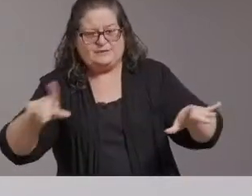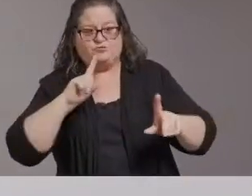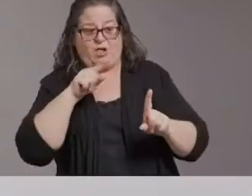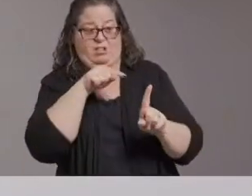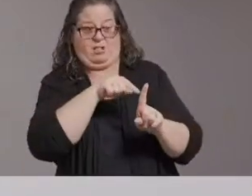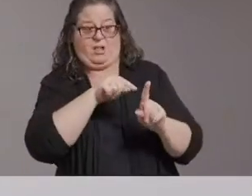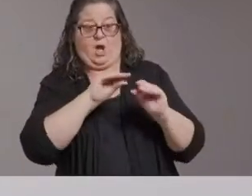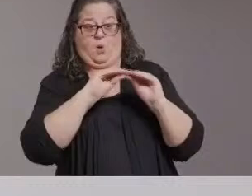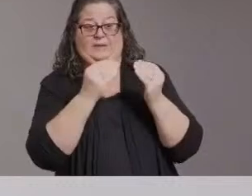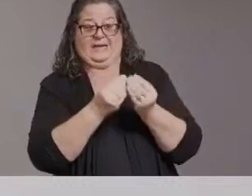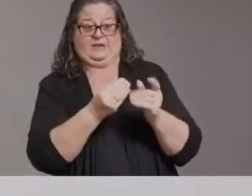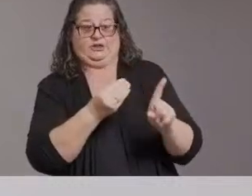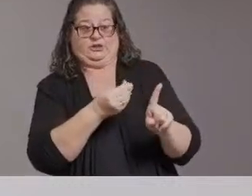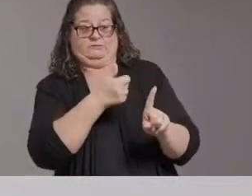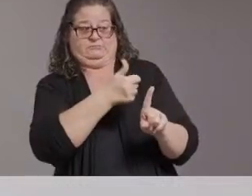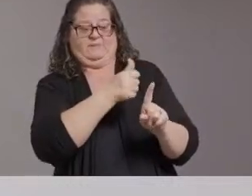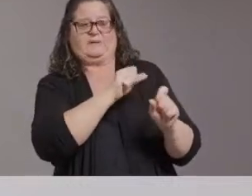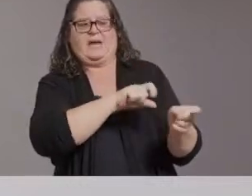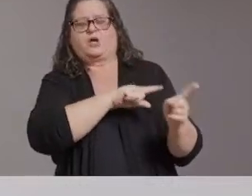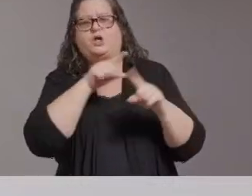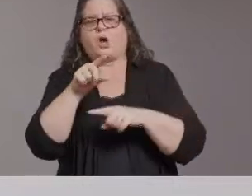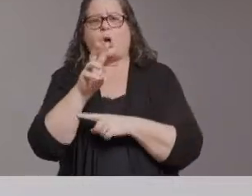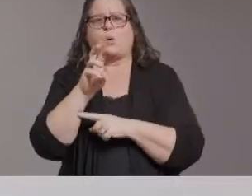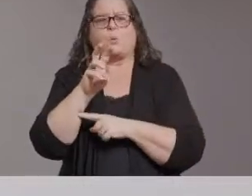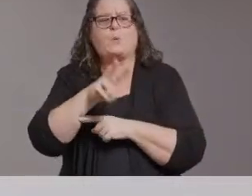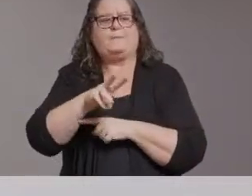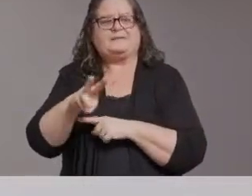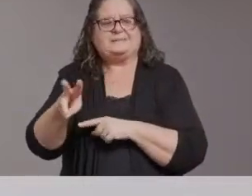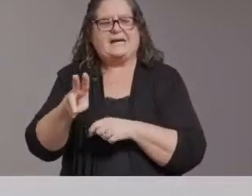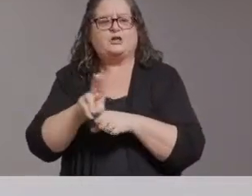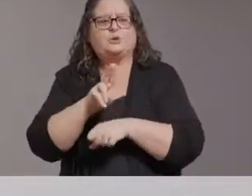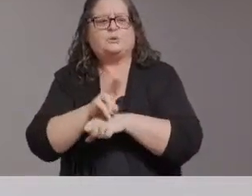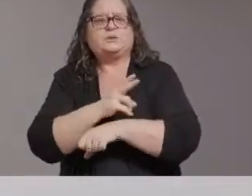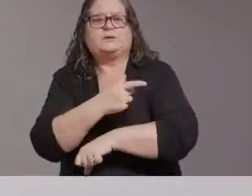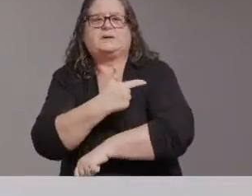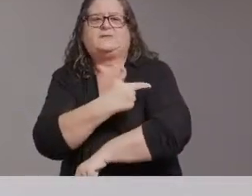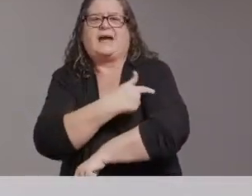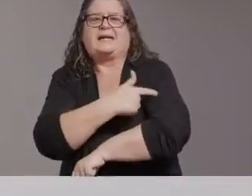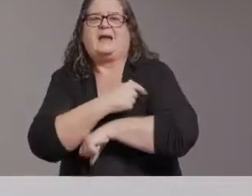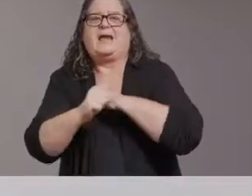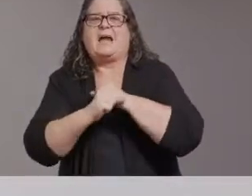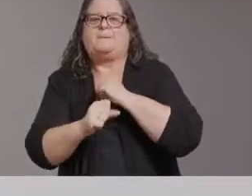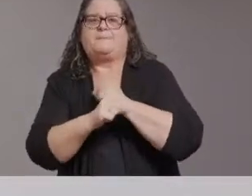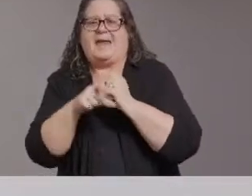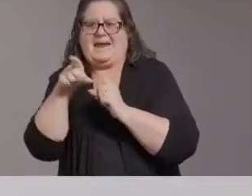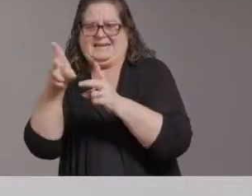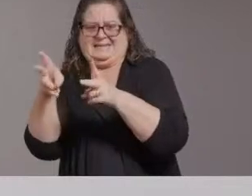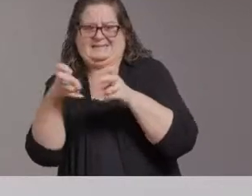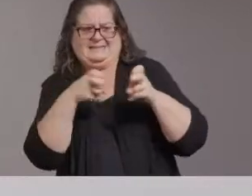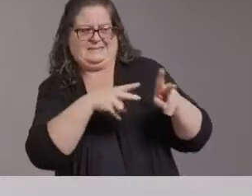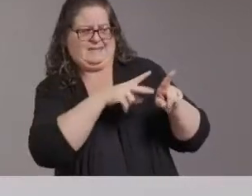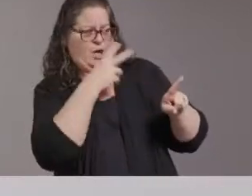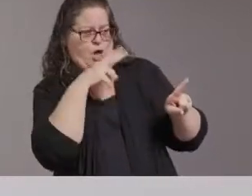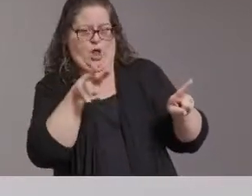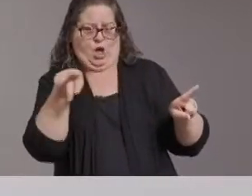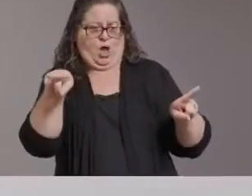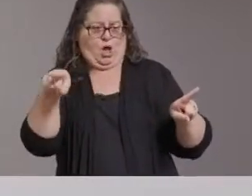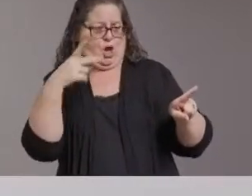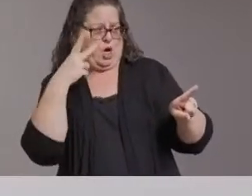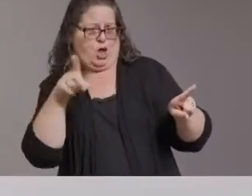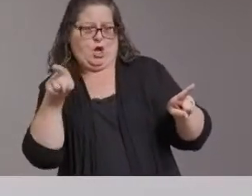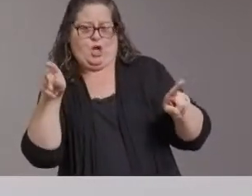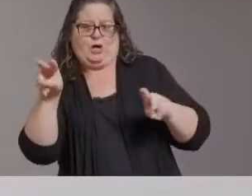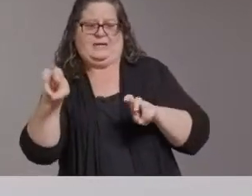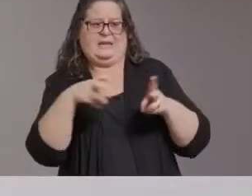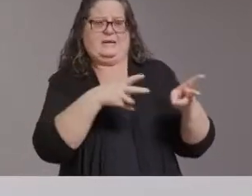website and utilize the vaccine campaign assets and brand them as their own, so that they can disseminate